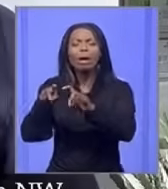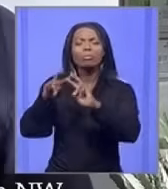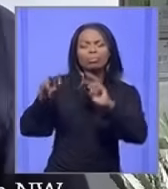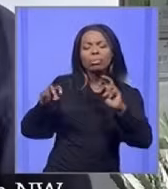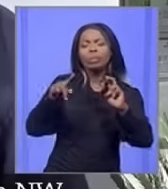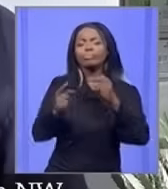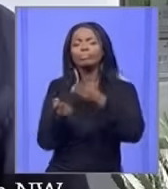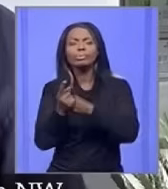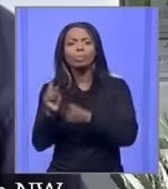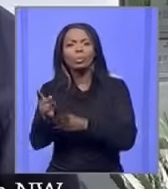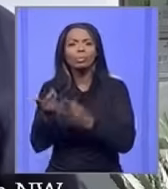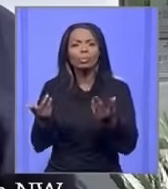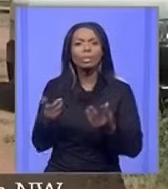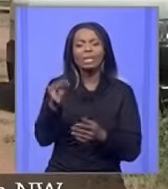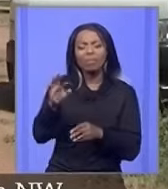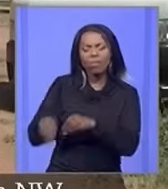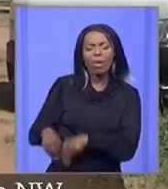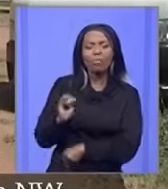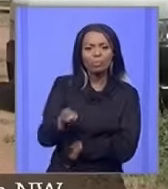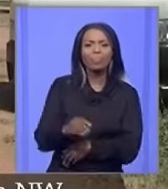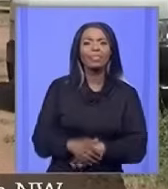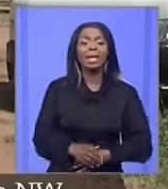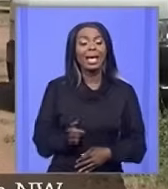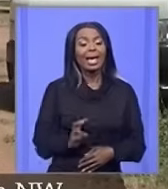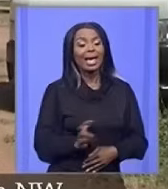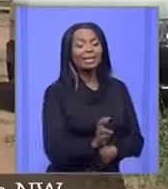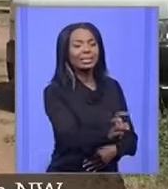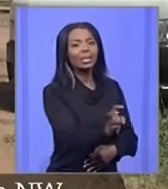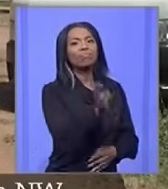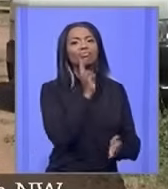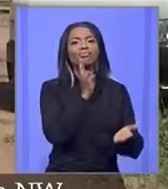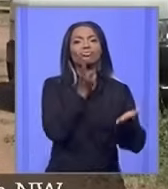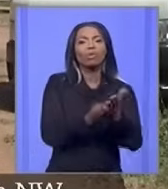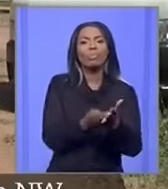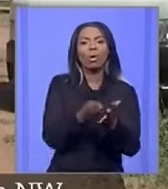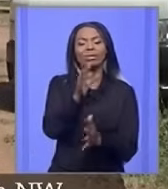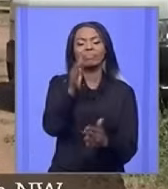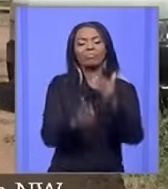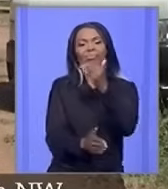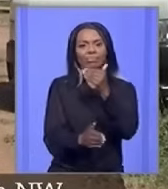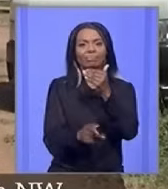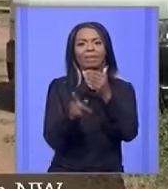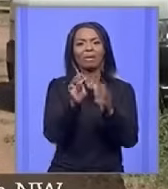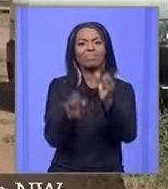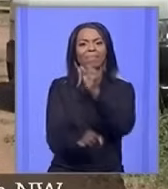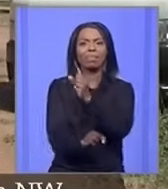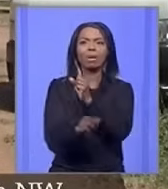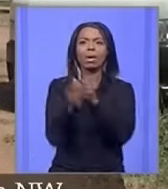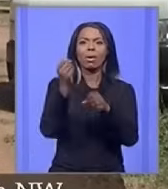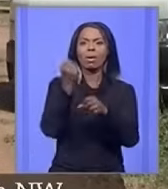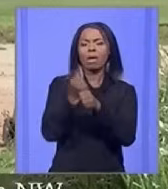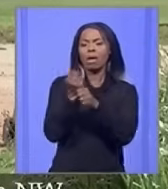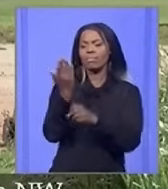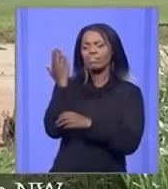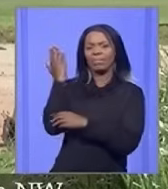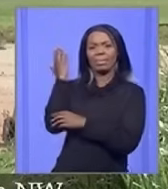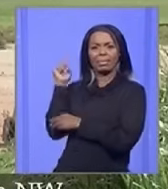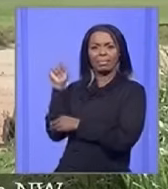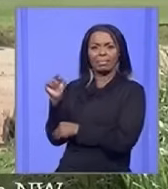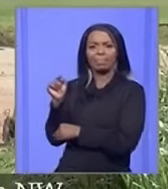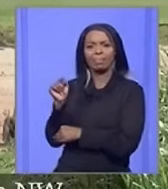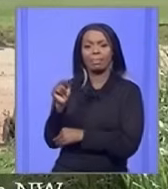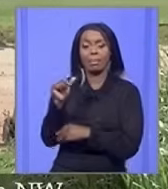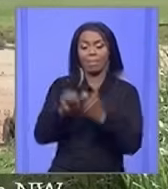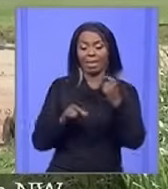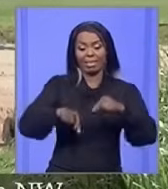kgwetlho ya bosenyi. SIU e solofetse go konosetsa dipatlisiso tsa yone malebana le ditenda tse di fetileng tsa dipalangwa tsa barutwana mo porofenseng